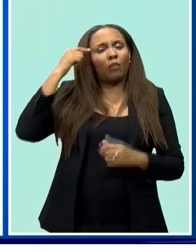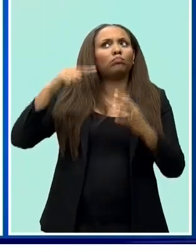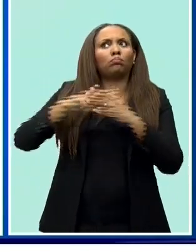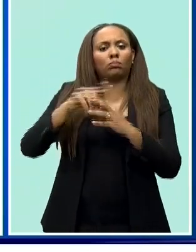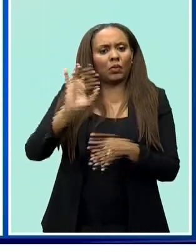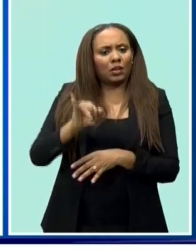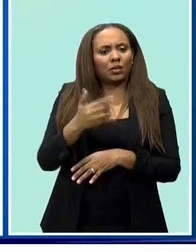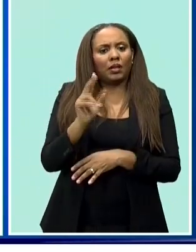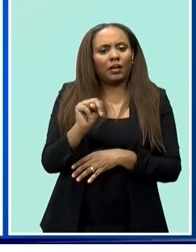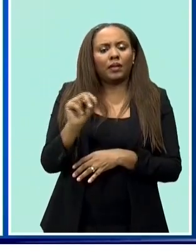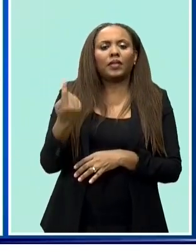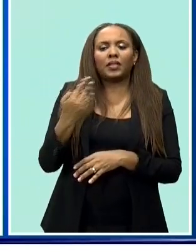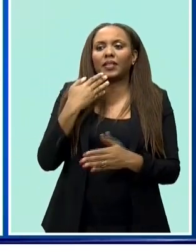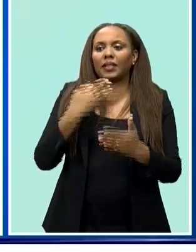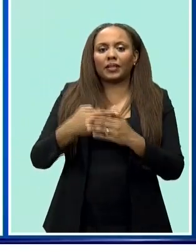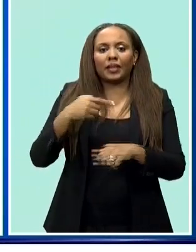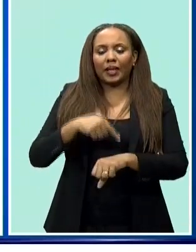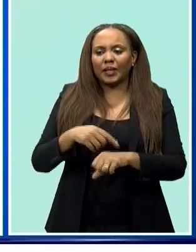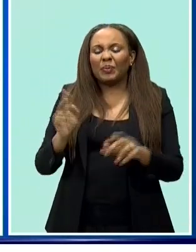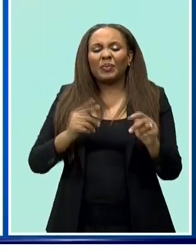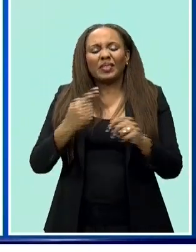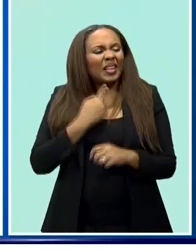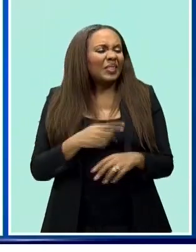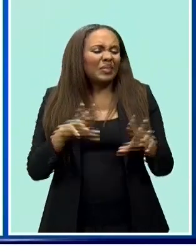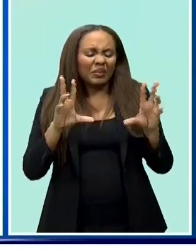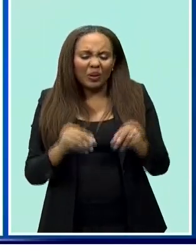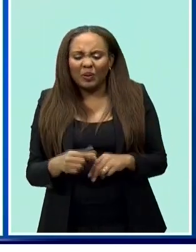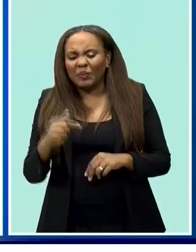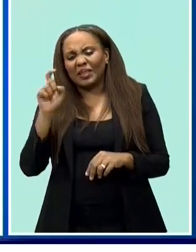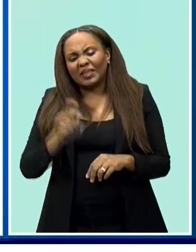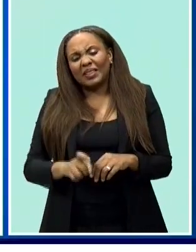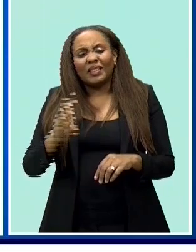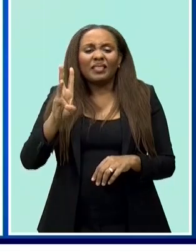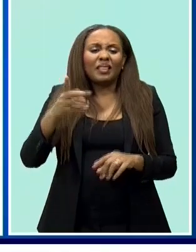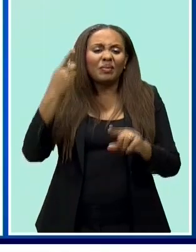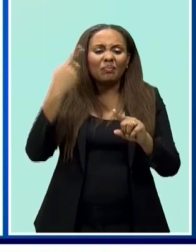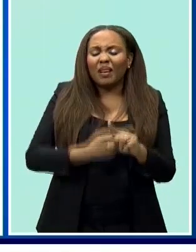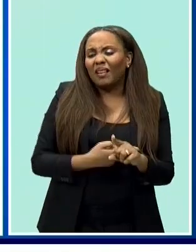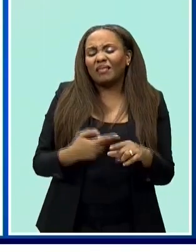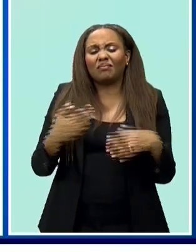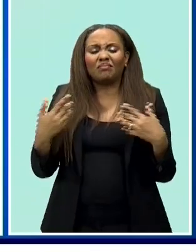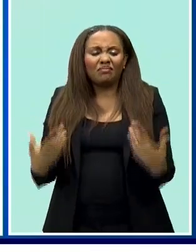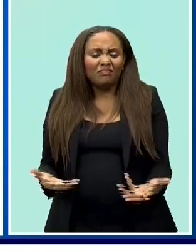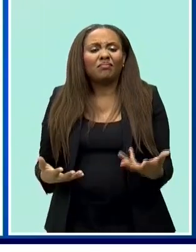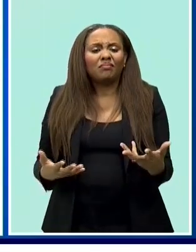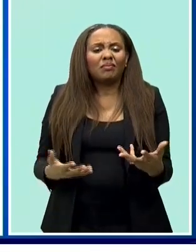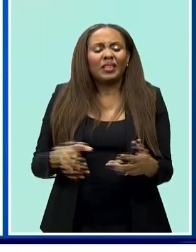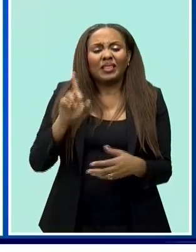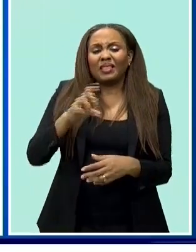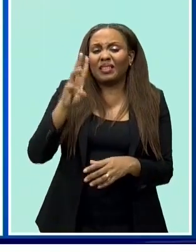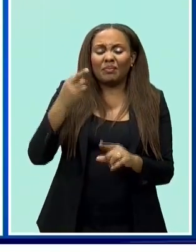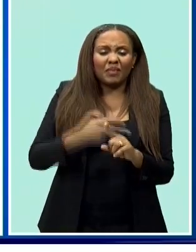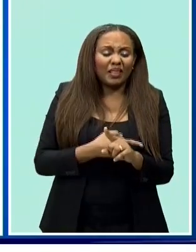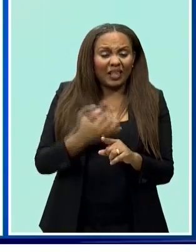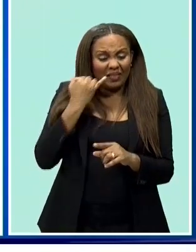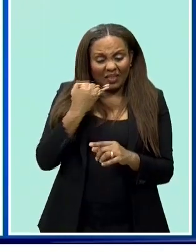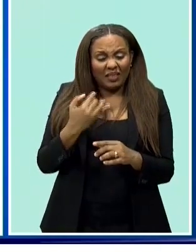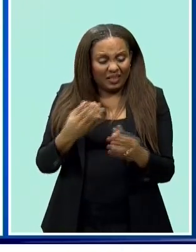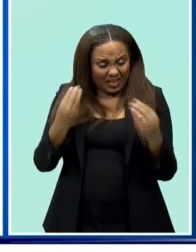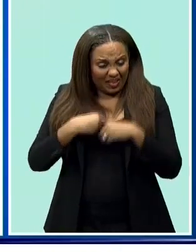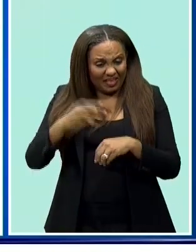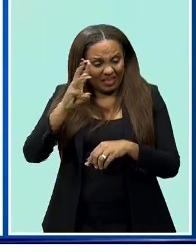to do the ban. They said, Minister, no, we need 6 months at least. You need to give us 6 months. If you give us 6